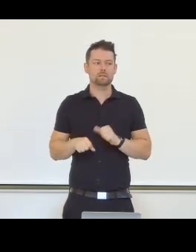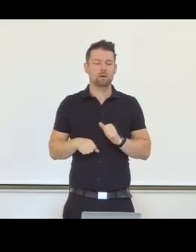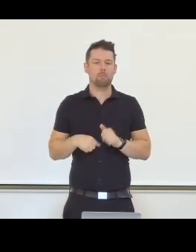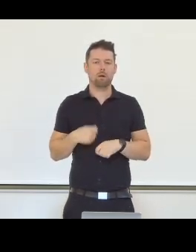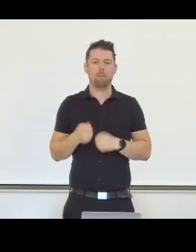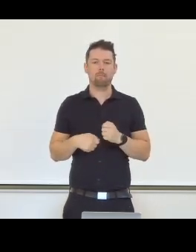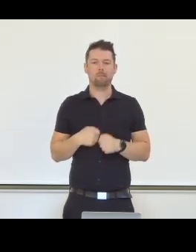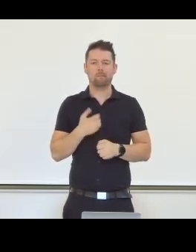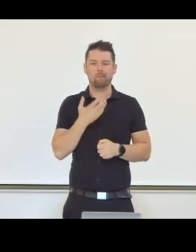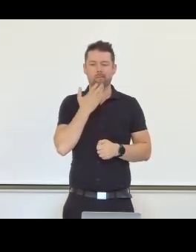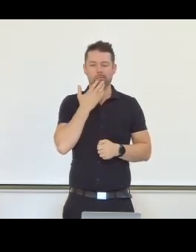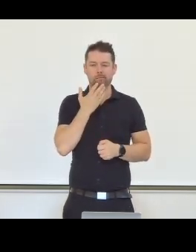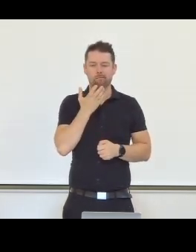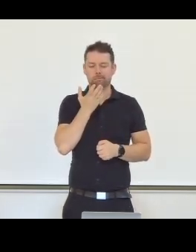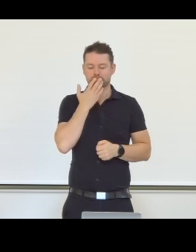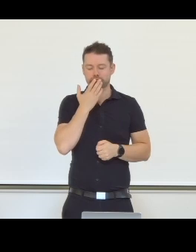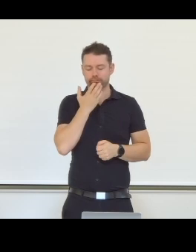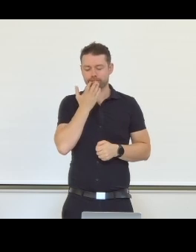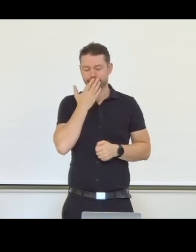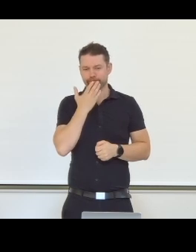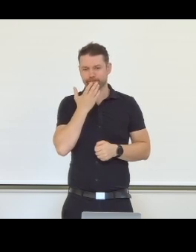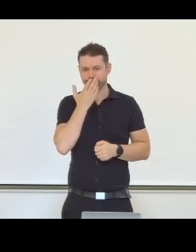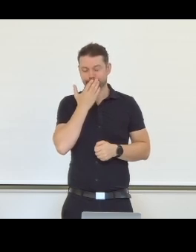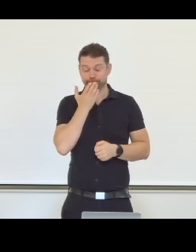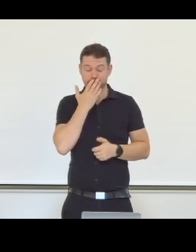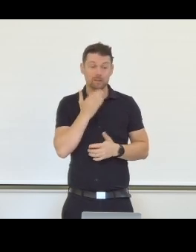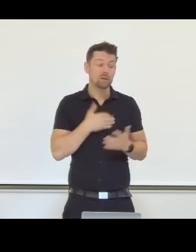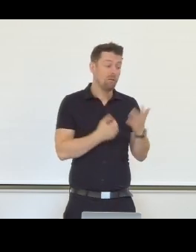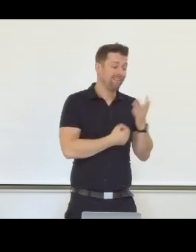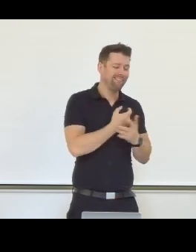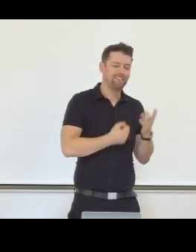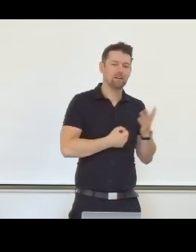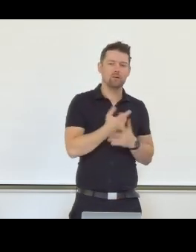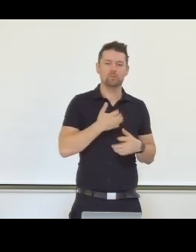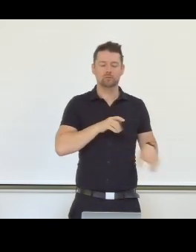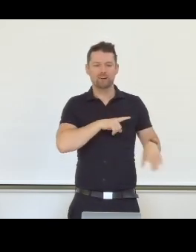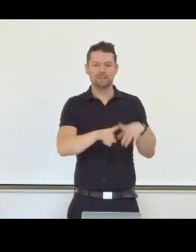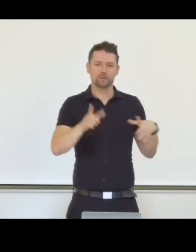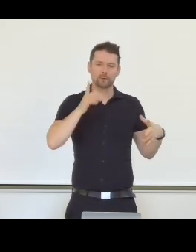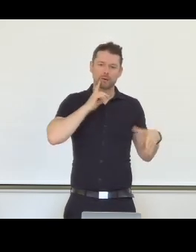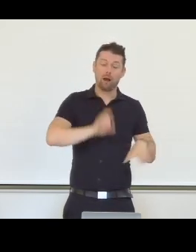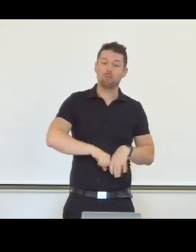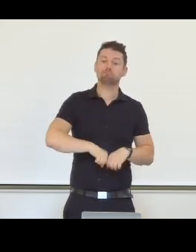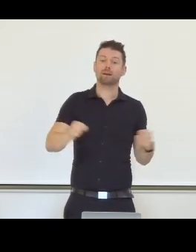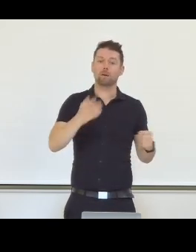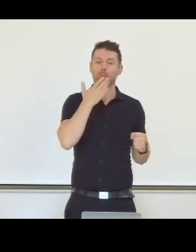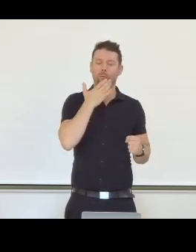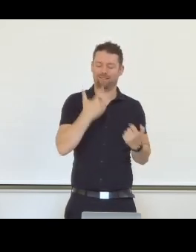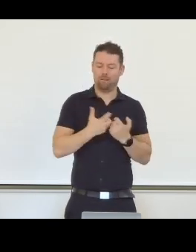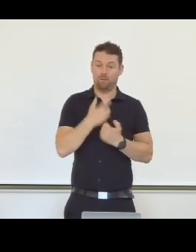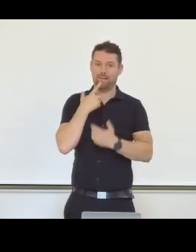monotonous, and then a bit more boring. So from time to time, we would try to break this monotony with